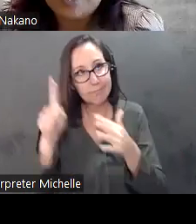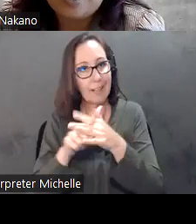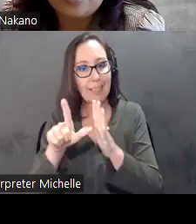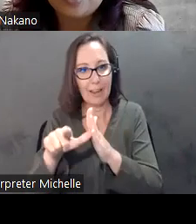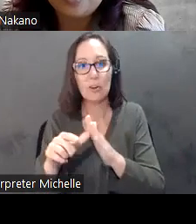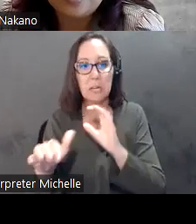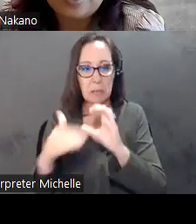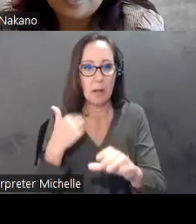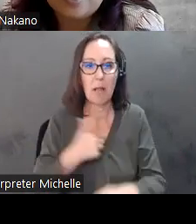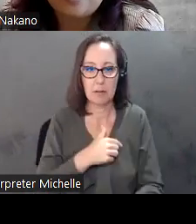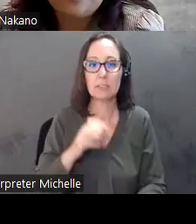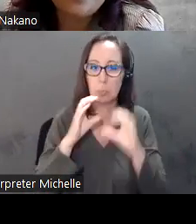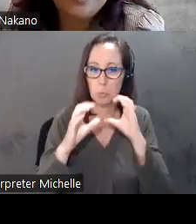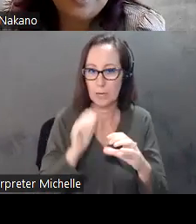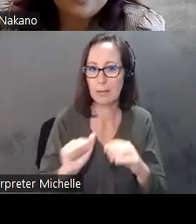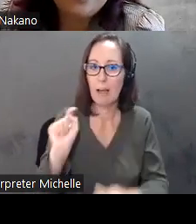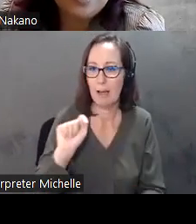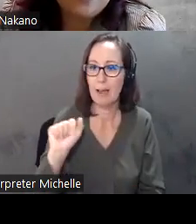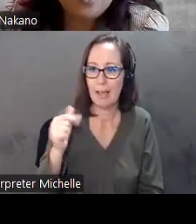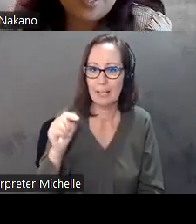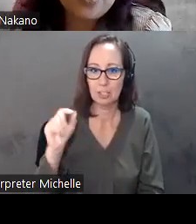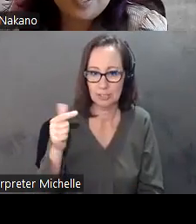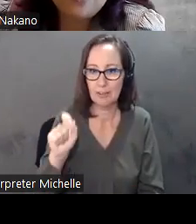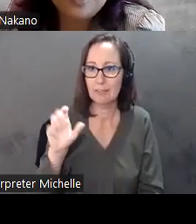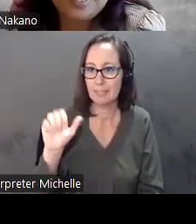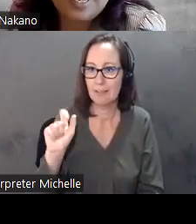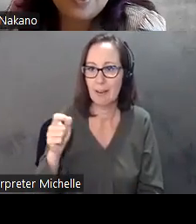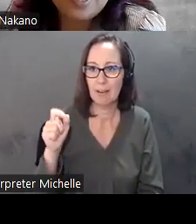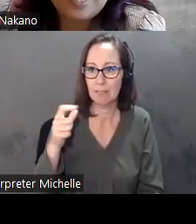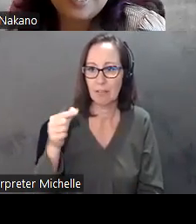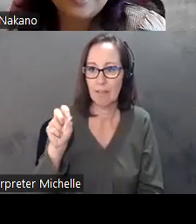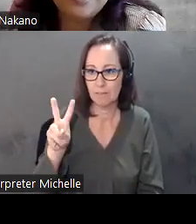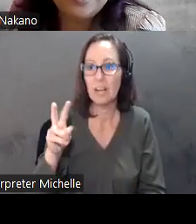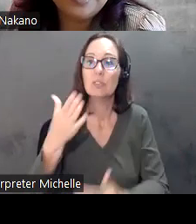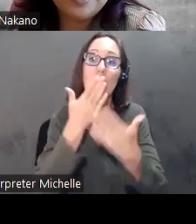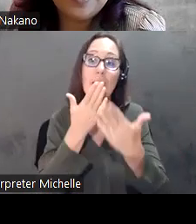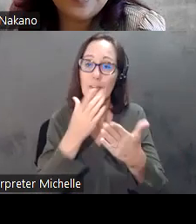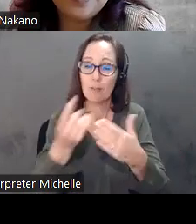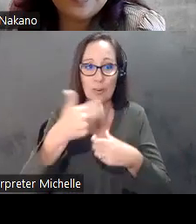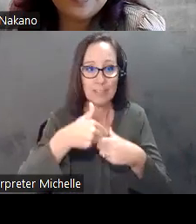communications@aging.ca.gov. So thank you very much for everyone again for attending.